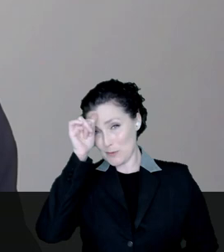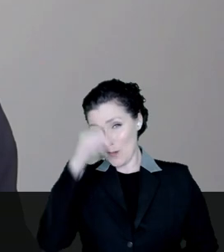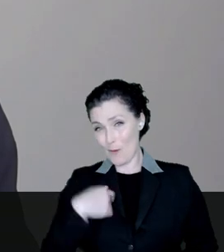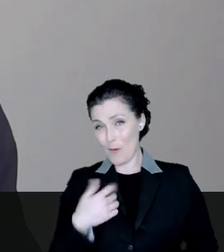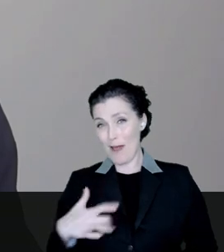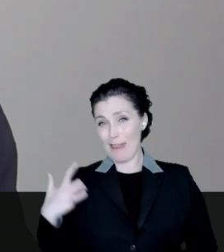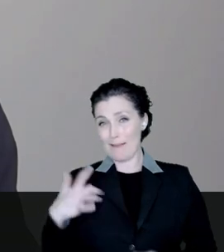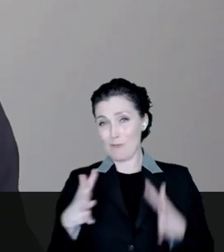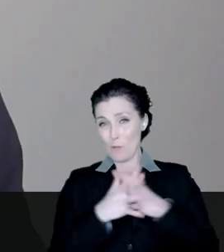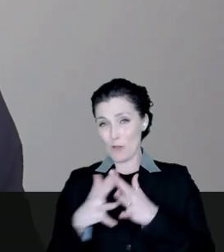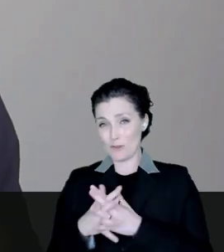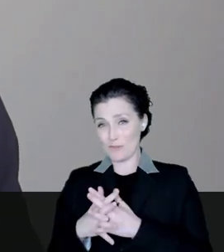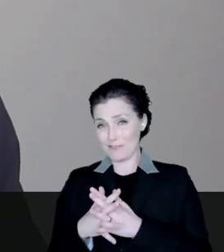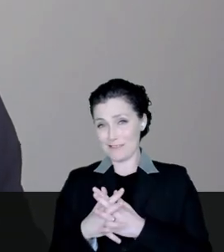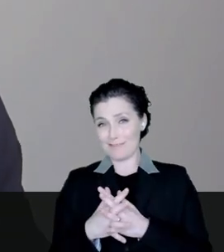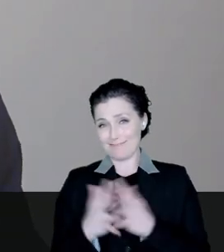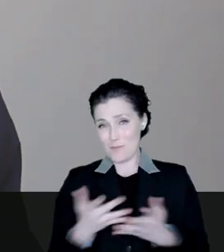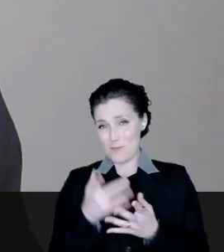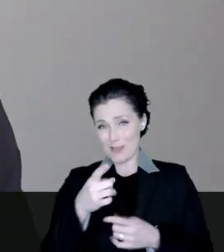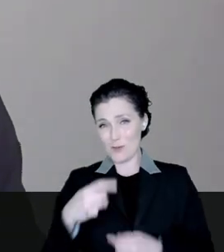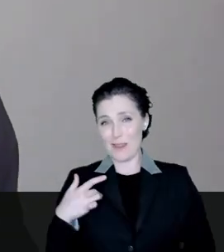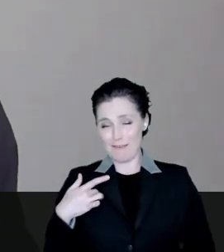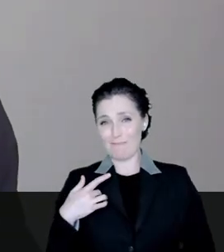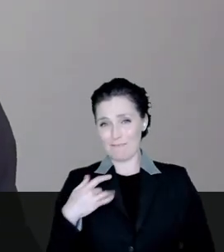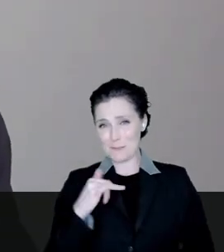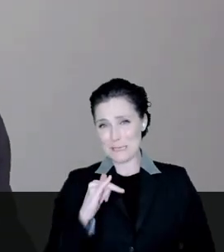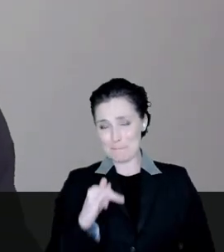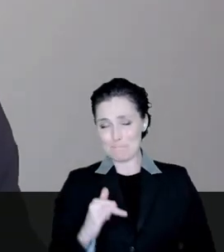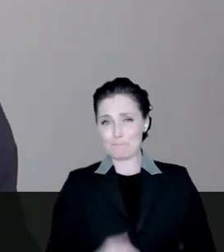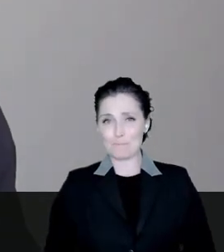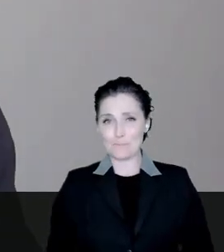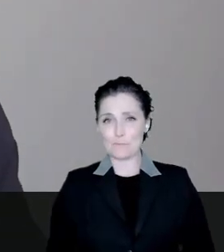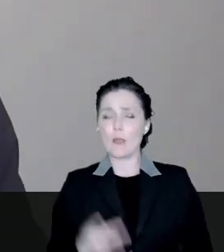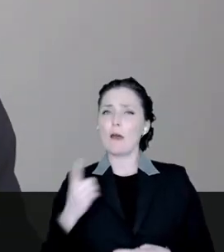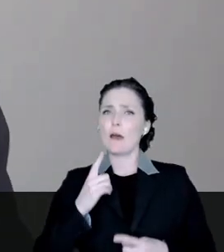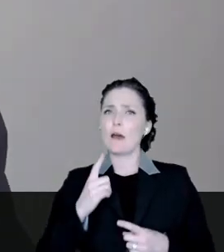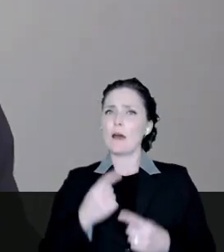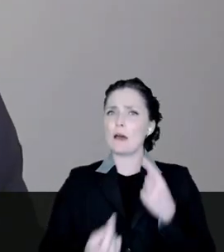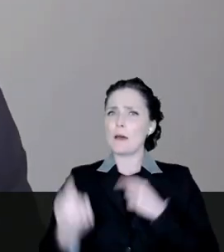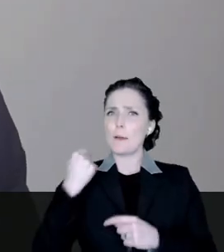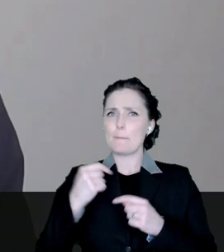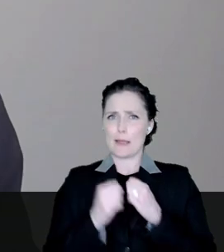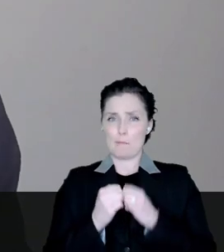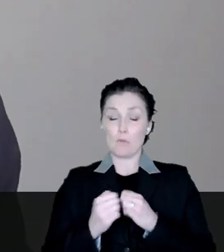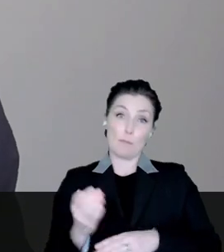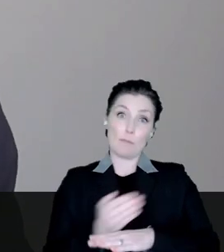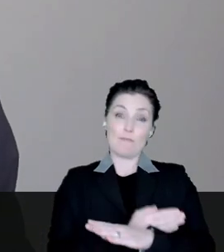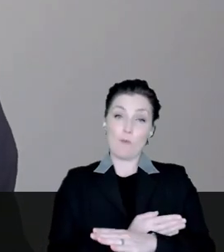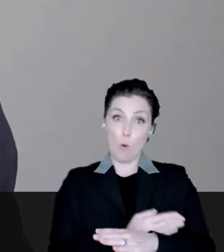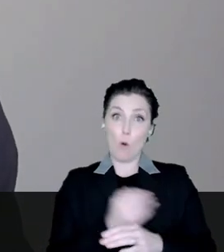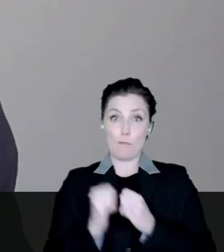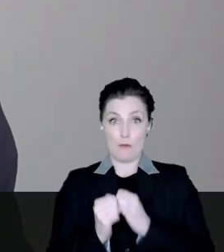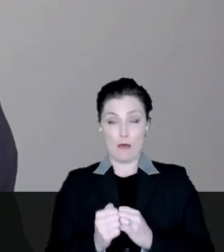where you live. We were concerned back in March, before March 2020, when the